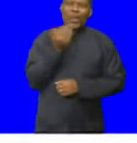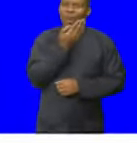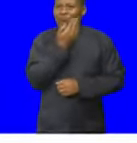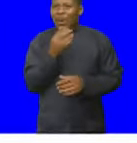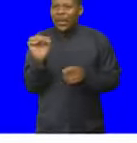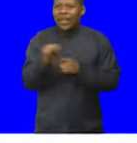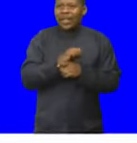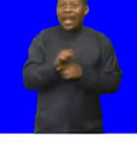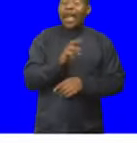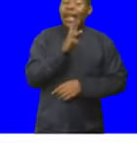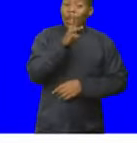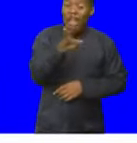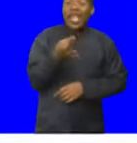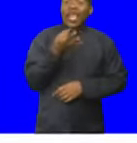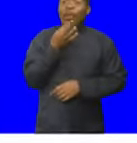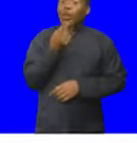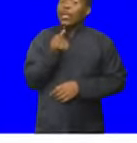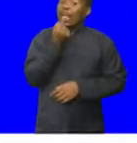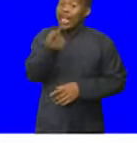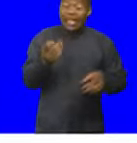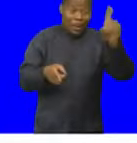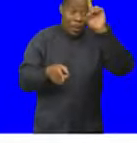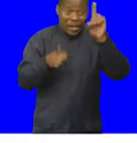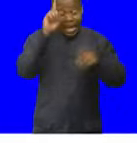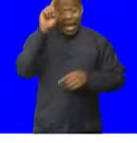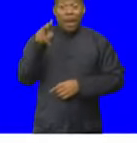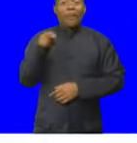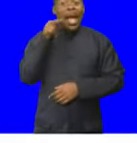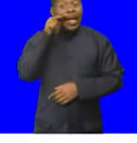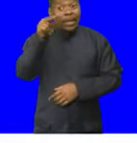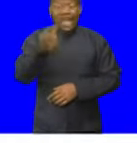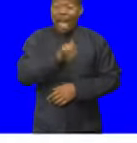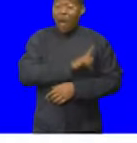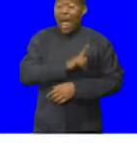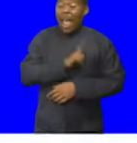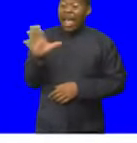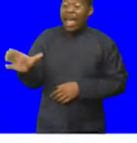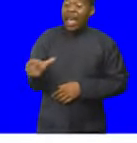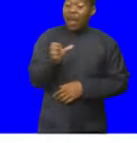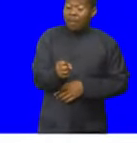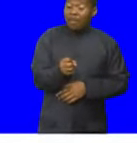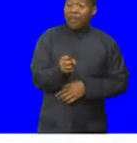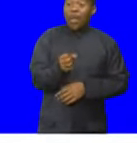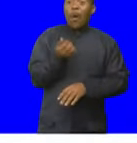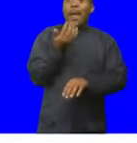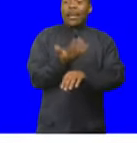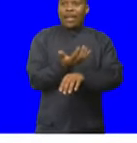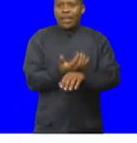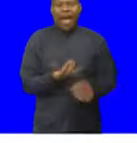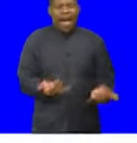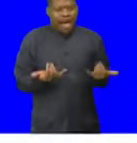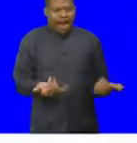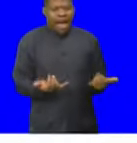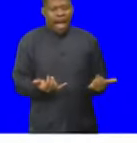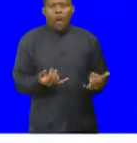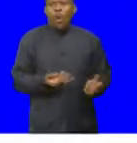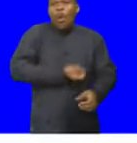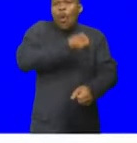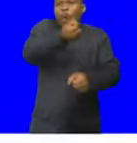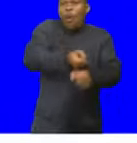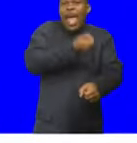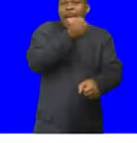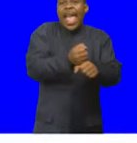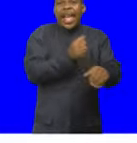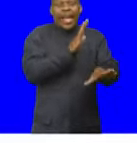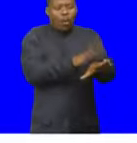emathuba emisebenzi. Njengamanje iyothi nje ayisebenzi, sishoda ngemisebenzi.